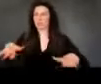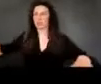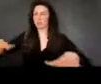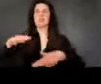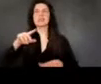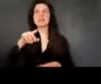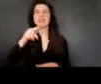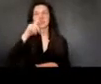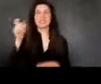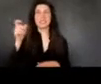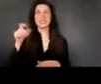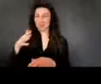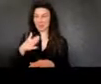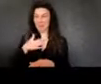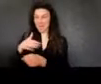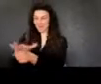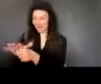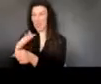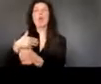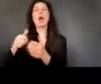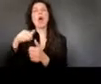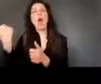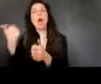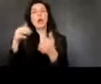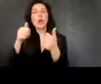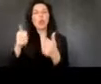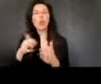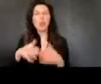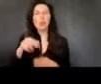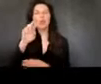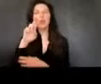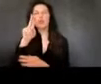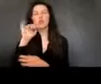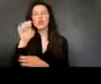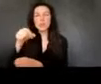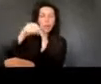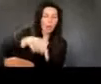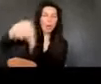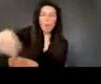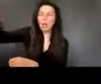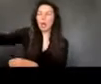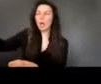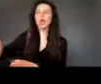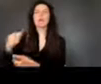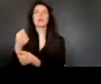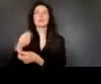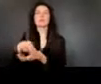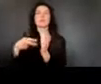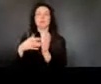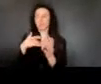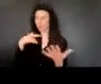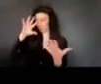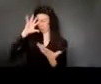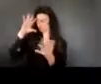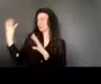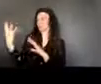like lasted in far better state than this site specifically. It feels like a bomb site almost. It's